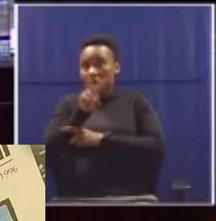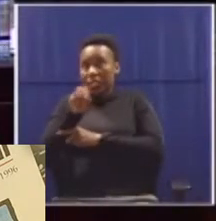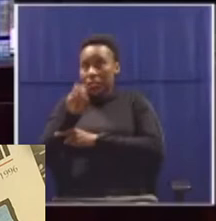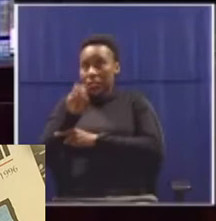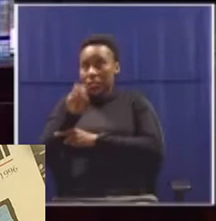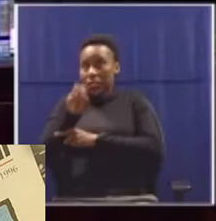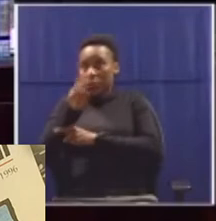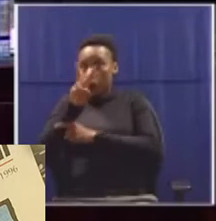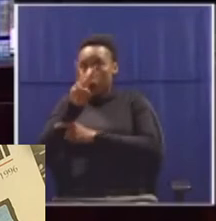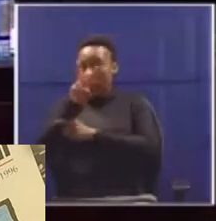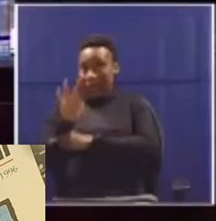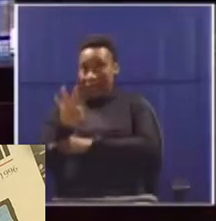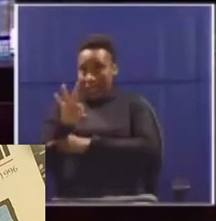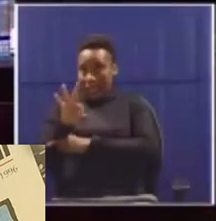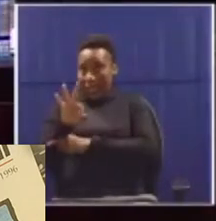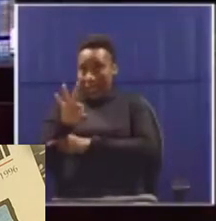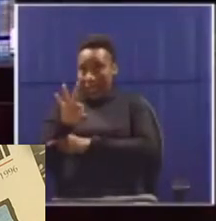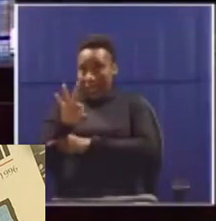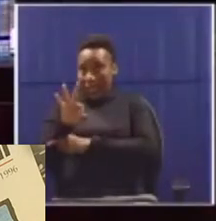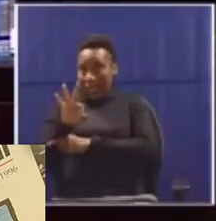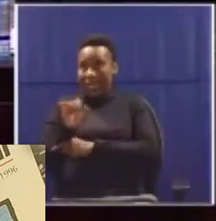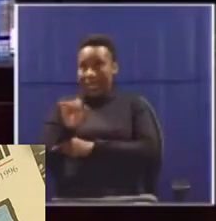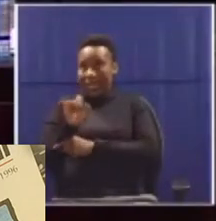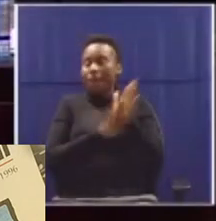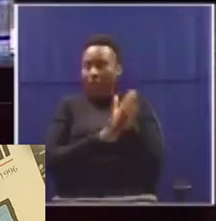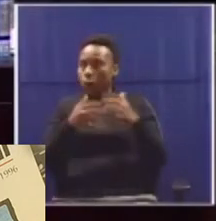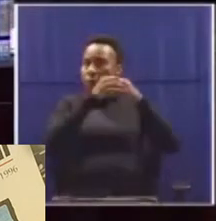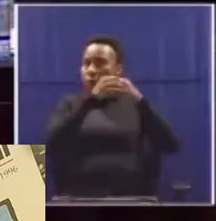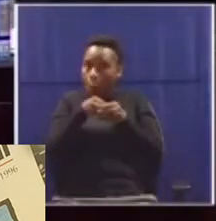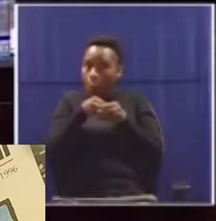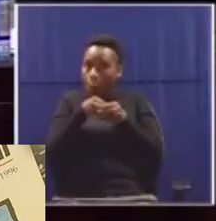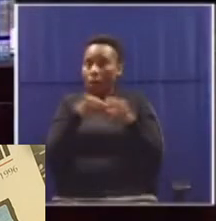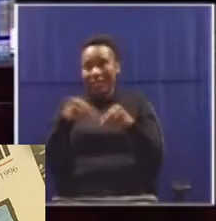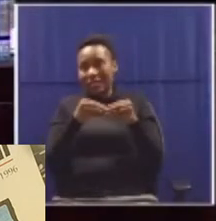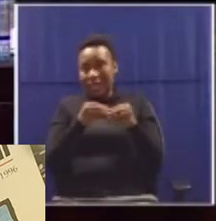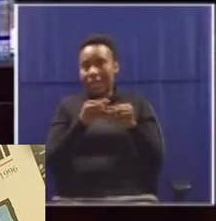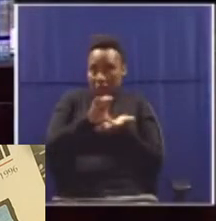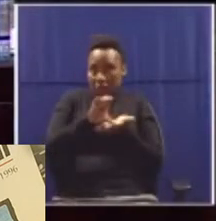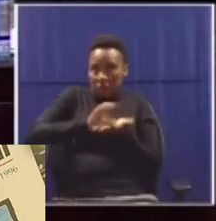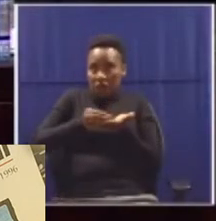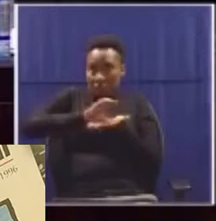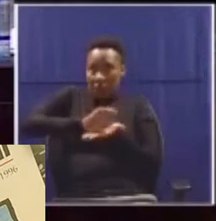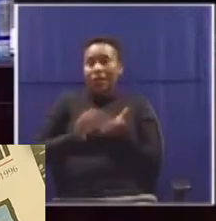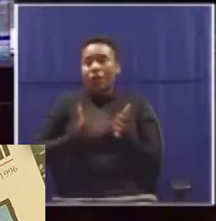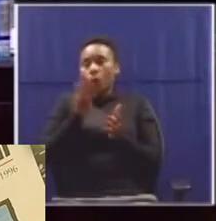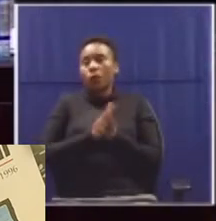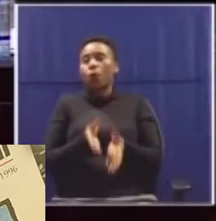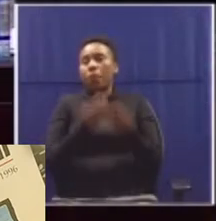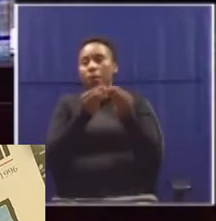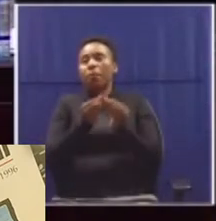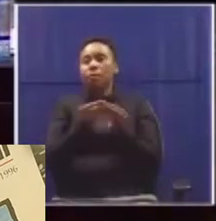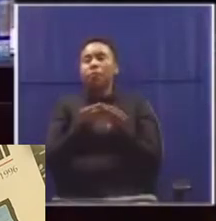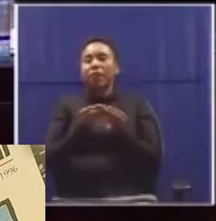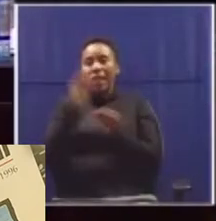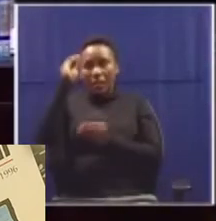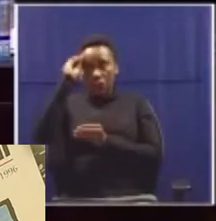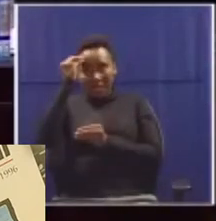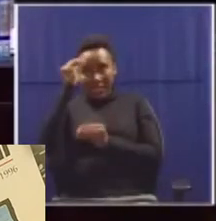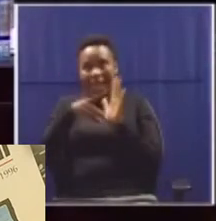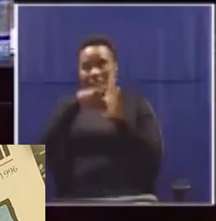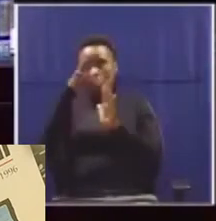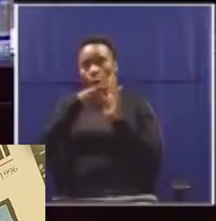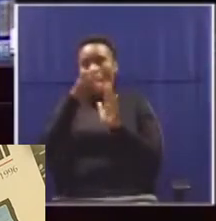ability to create the small Enterprise commission which seek to advance the interest and development of the